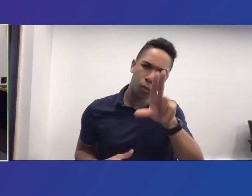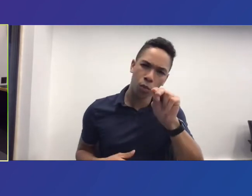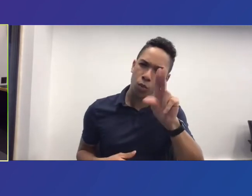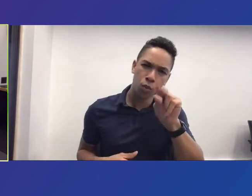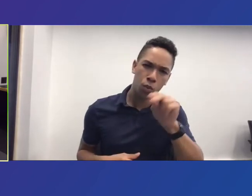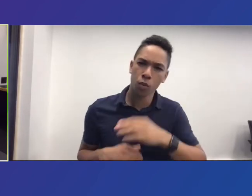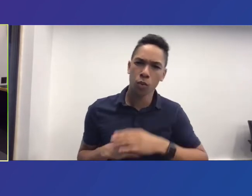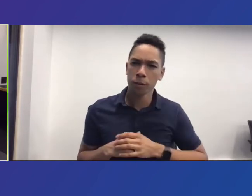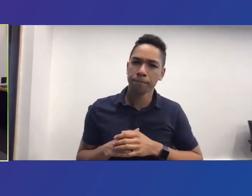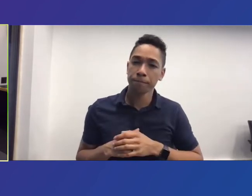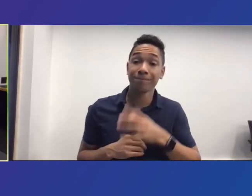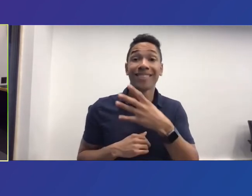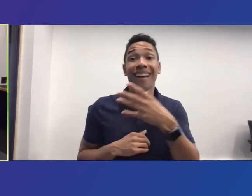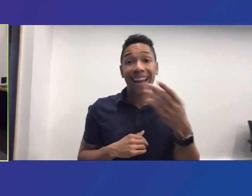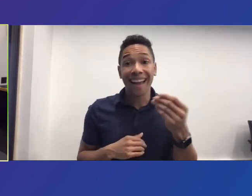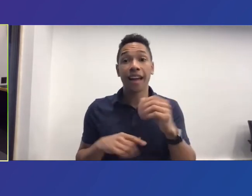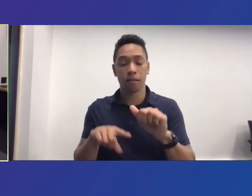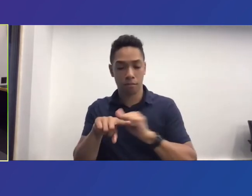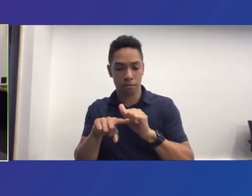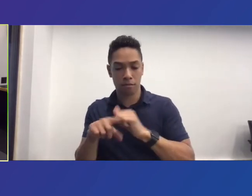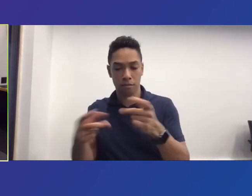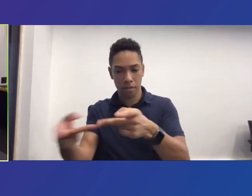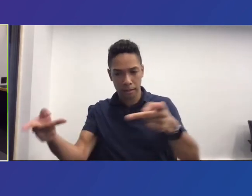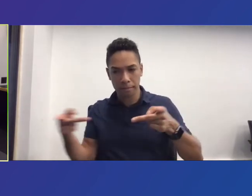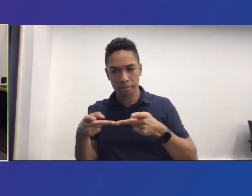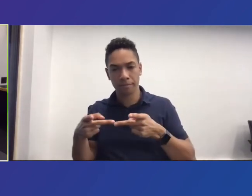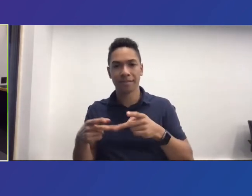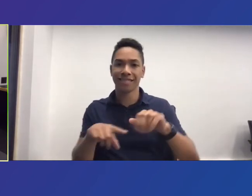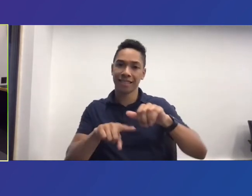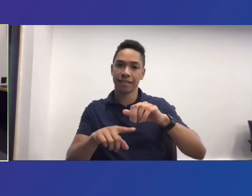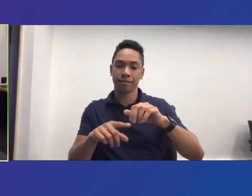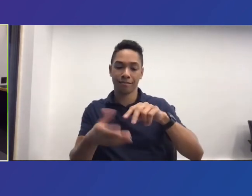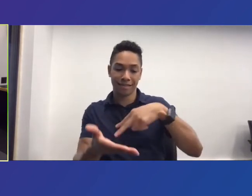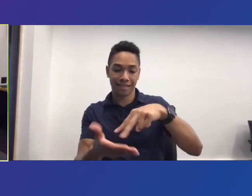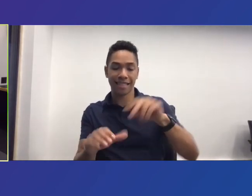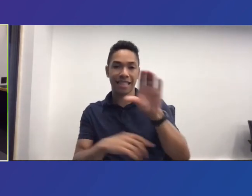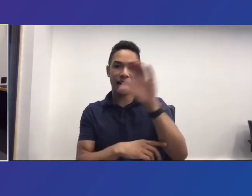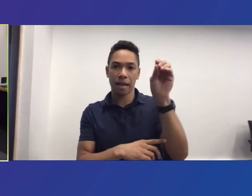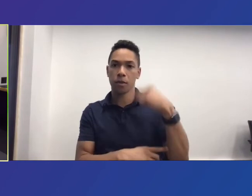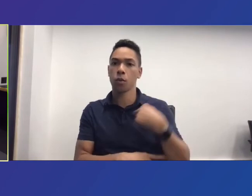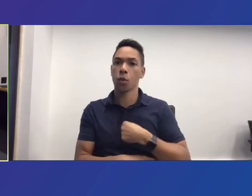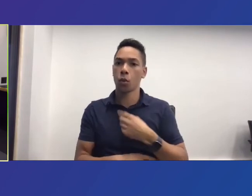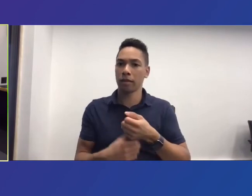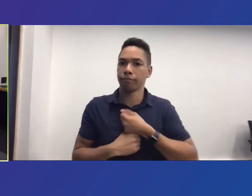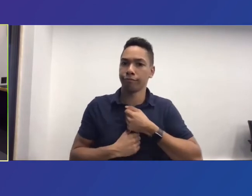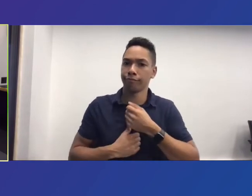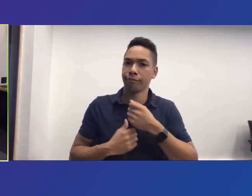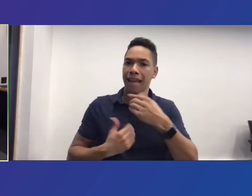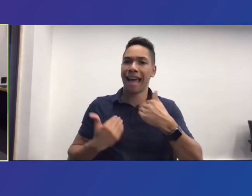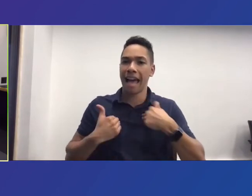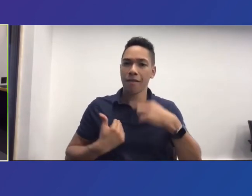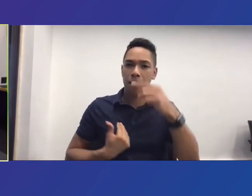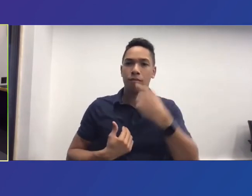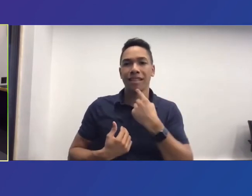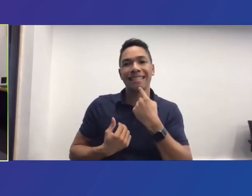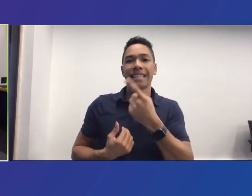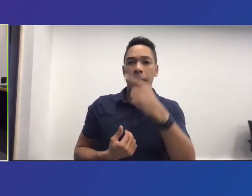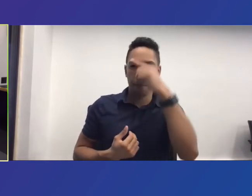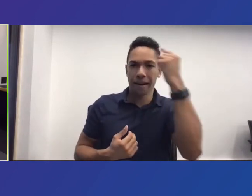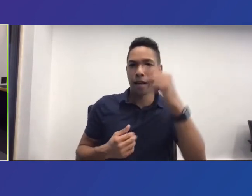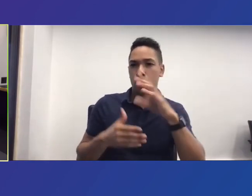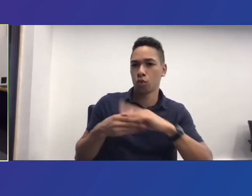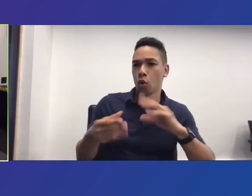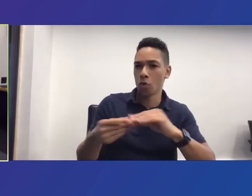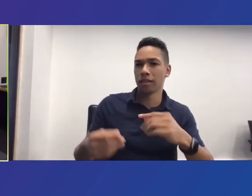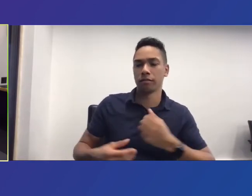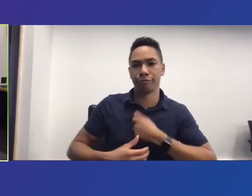our rehearsal spaces. I mean, the dance company I'm with, we tell Black stories, and so we do a lot of research and a lot